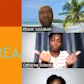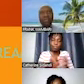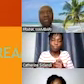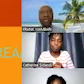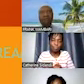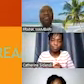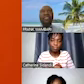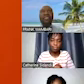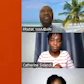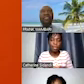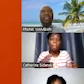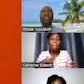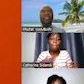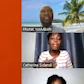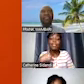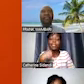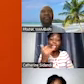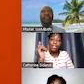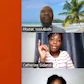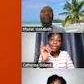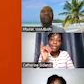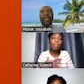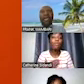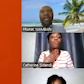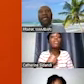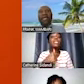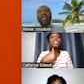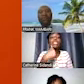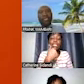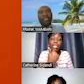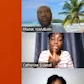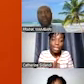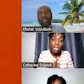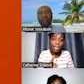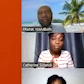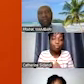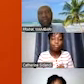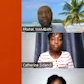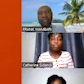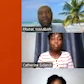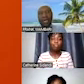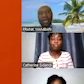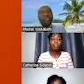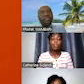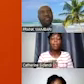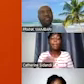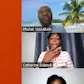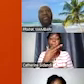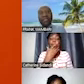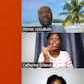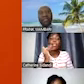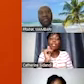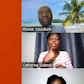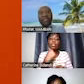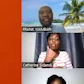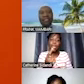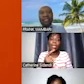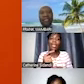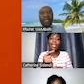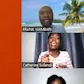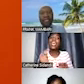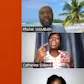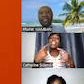Having said that, I would like to tell you what Aristotle said. Aristotle said, excellency is